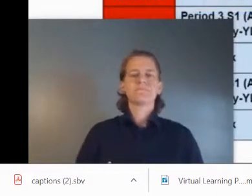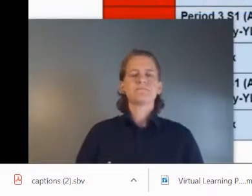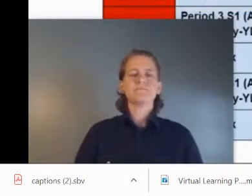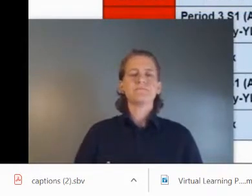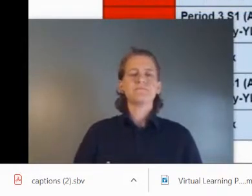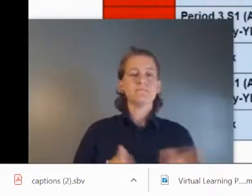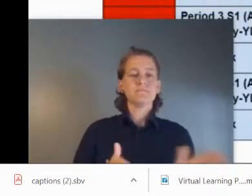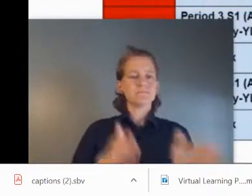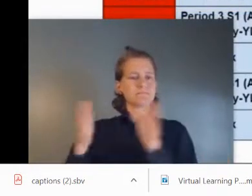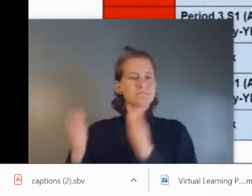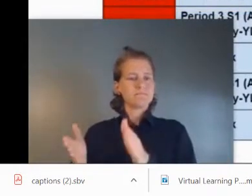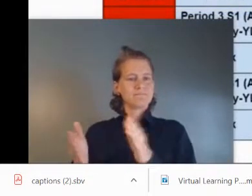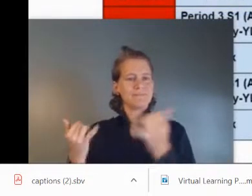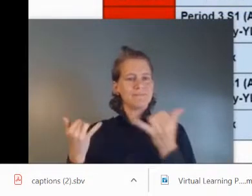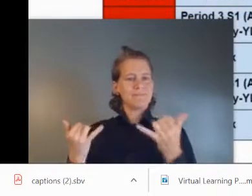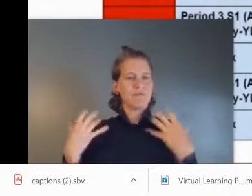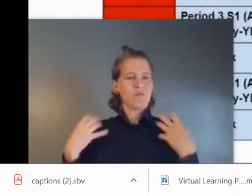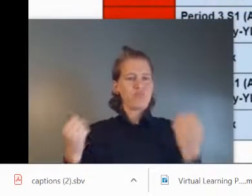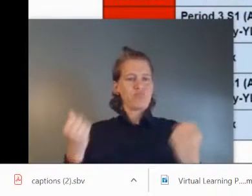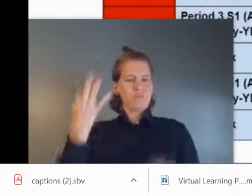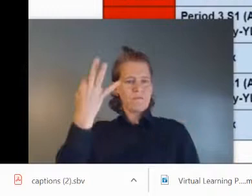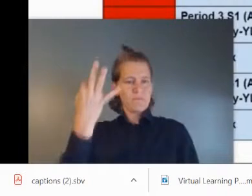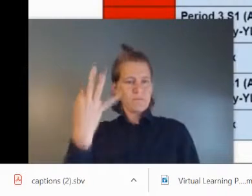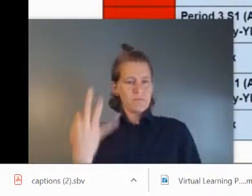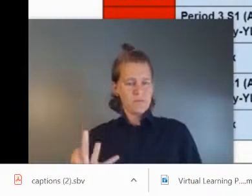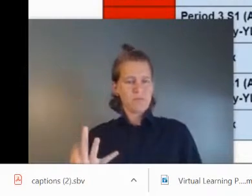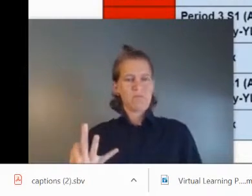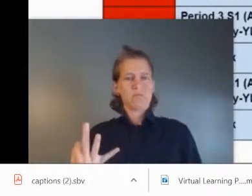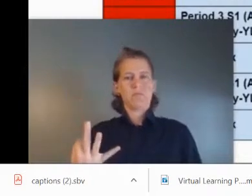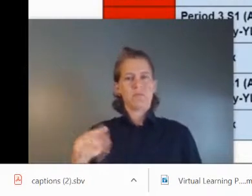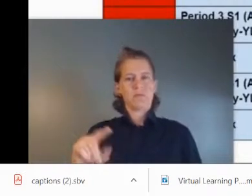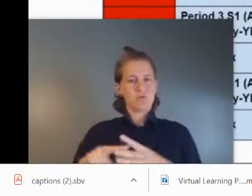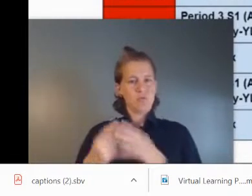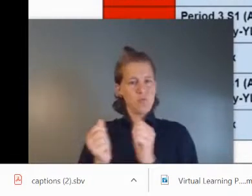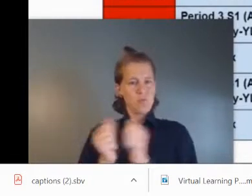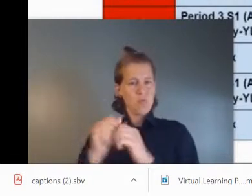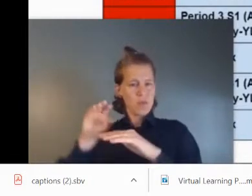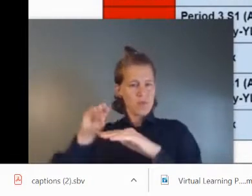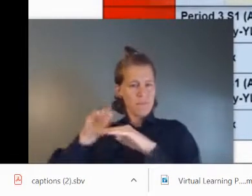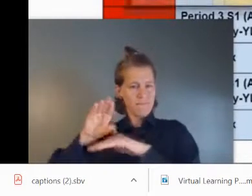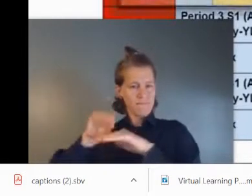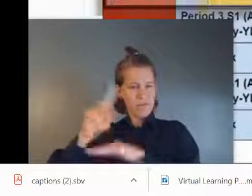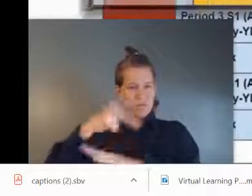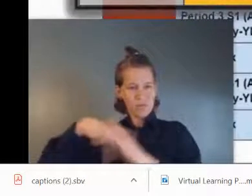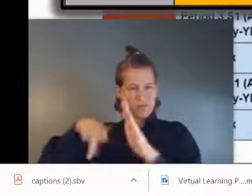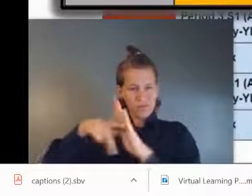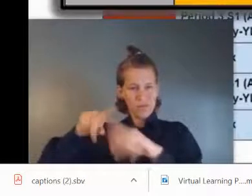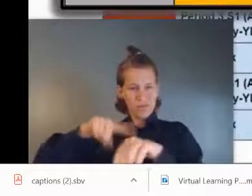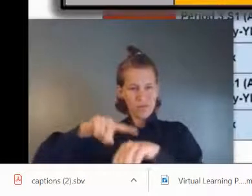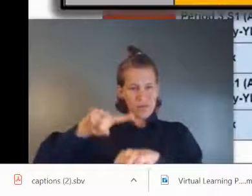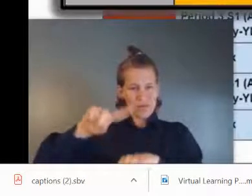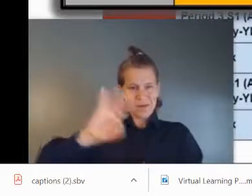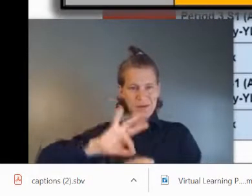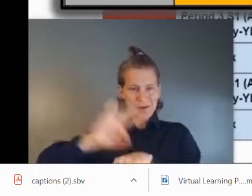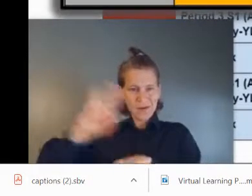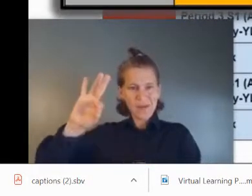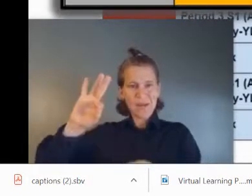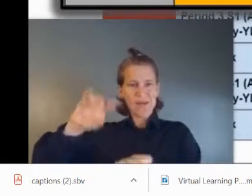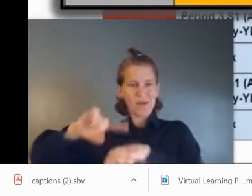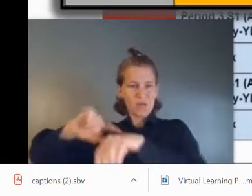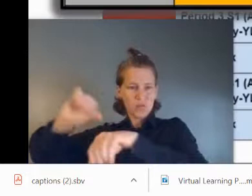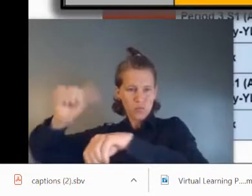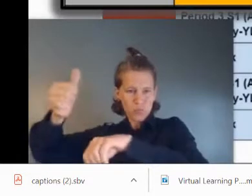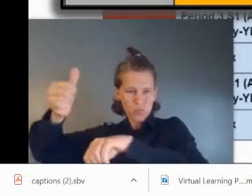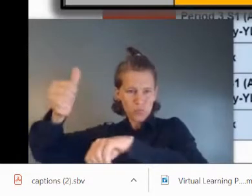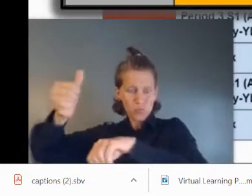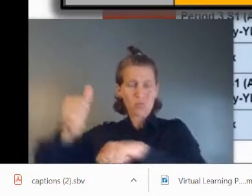Now, let's look at Wellness Friday. Beginning with the advisory and SOAR period from 9 to 10. This time is a